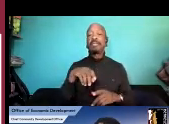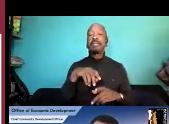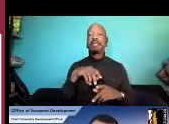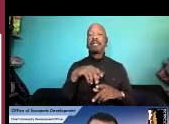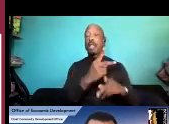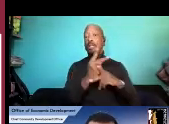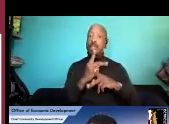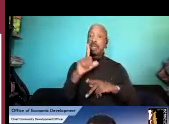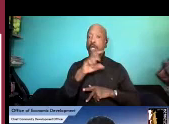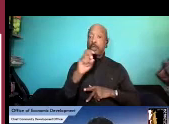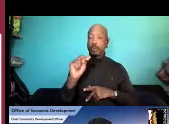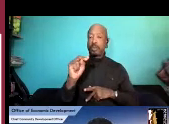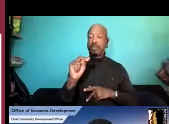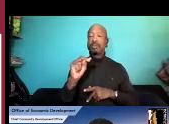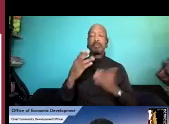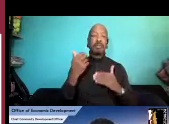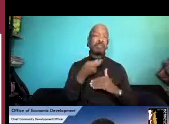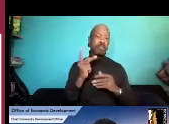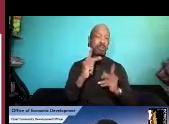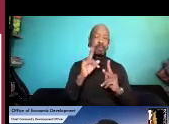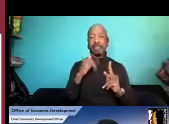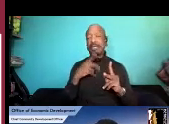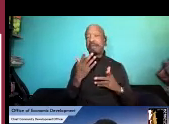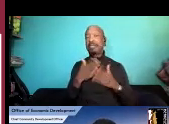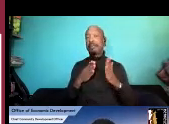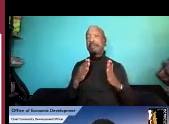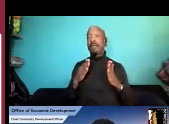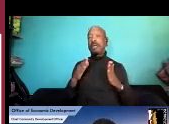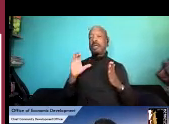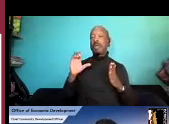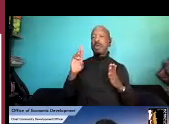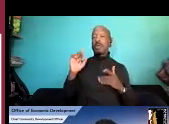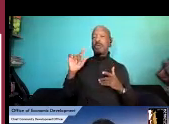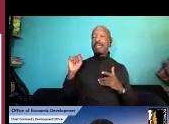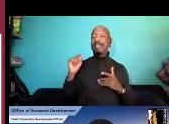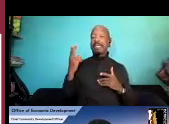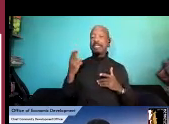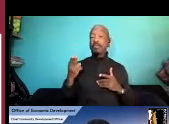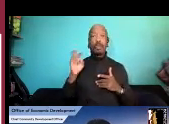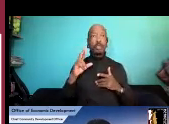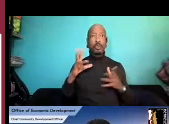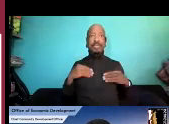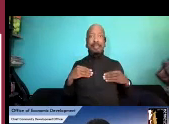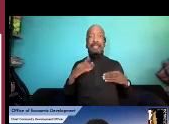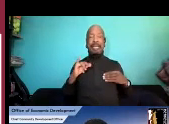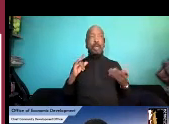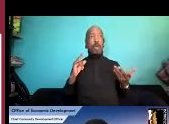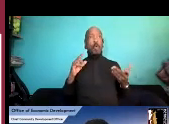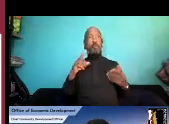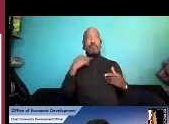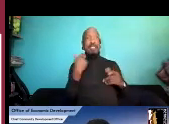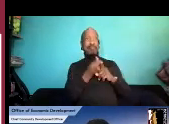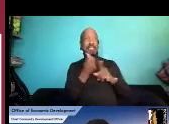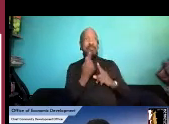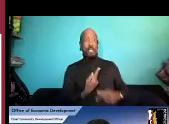may have a couple folks that have some challenging credit history, or, nobody wants to take on all that risk by themselves. And so this reduces the risk for